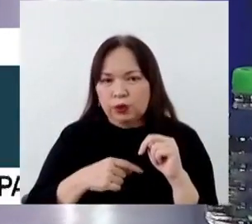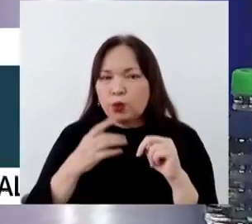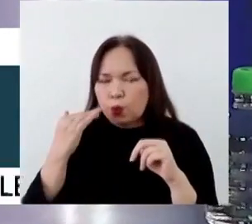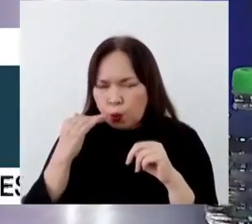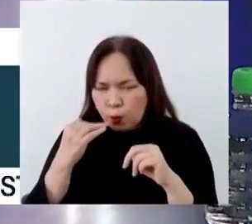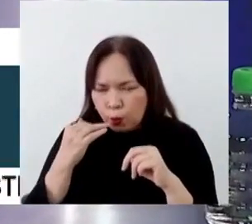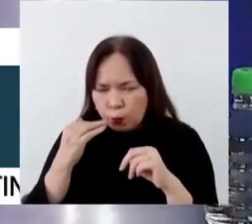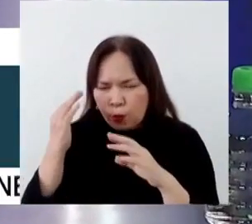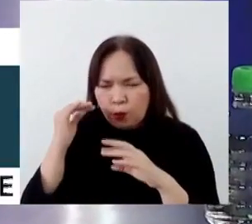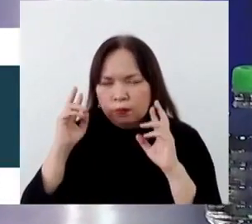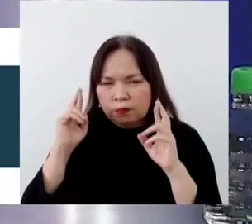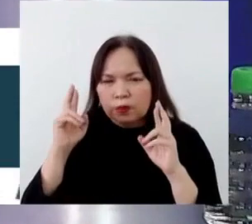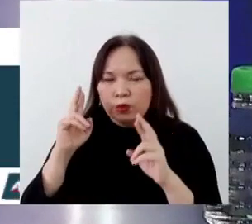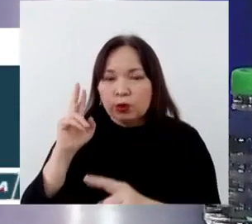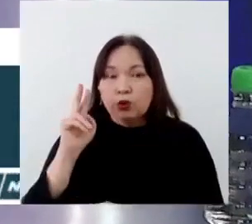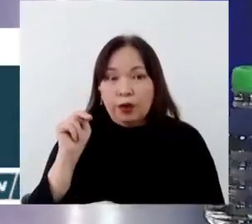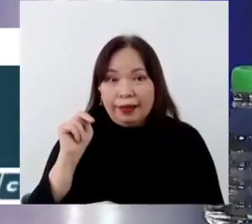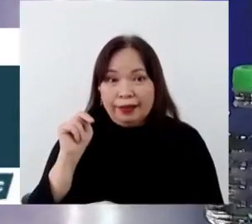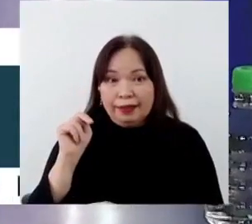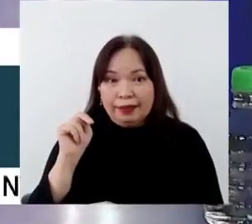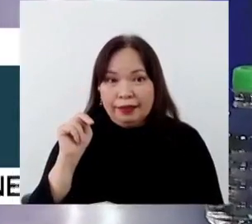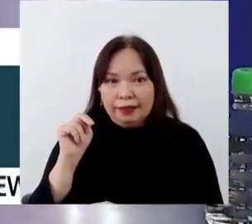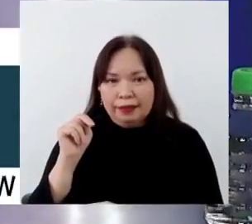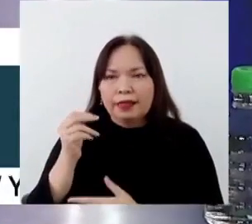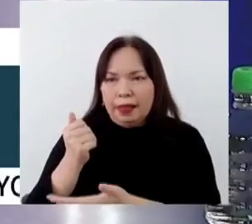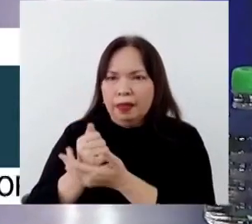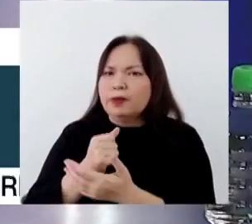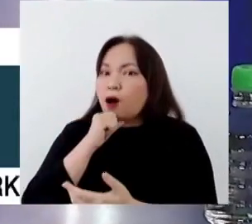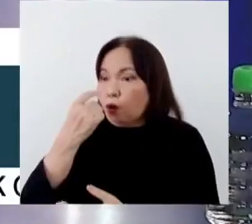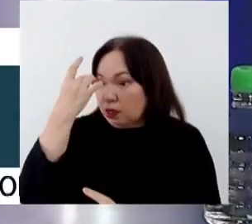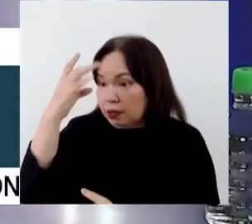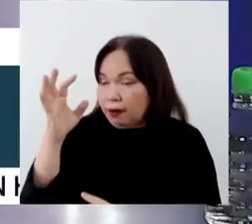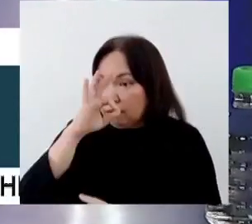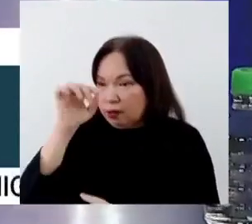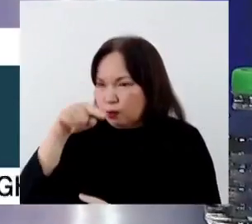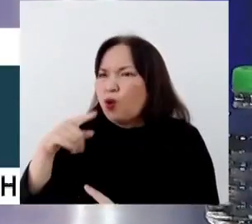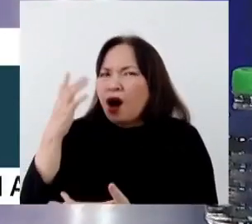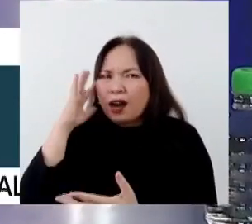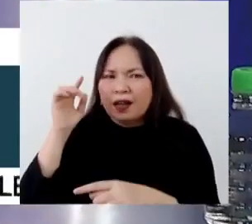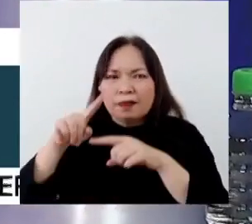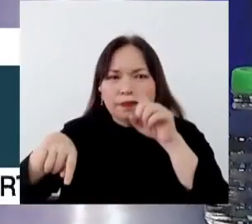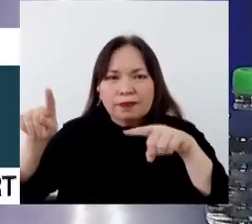of course, there will not just be Filipinos. Huh? There will be other nationalities as well, no?